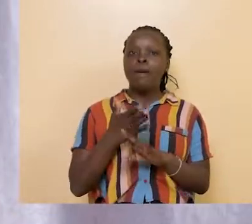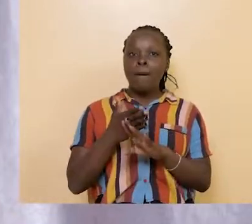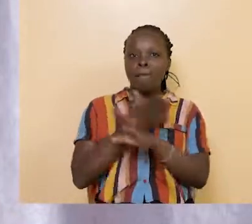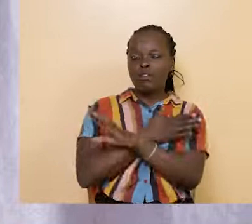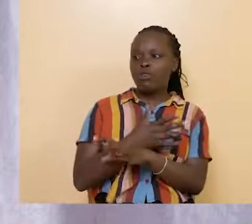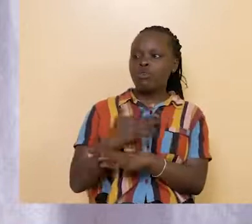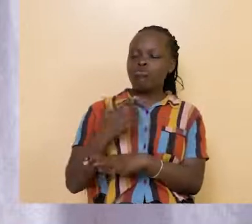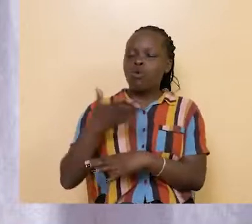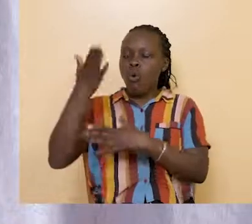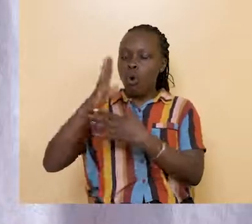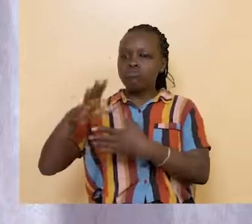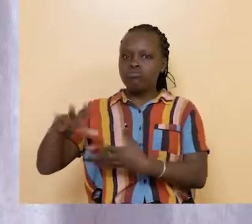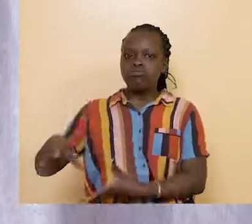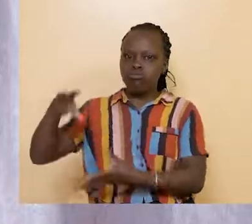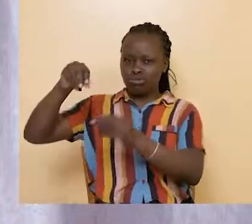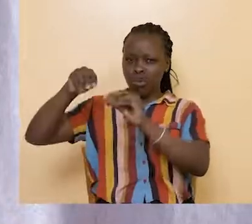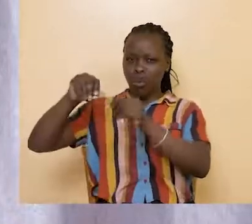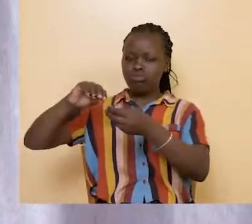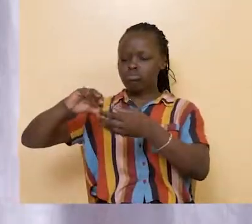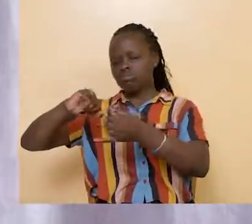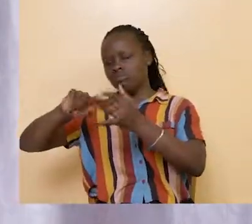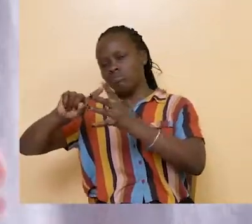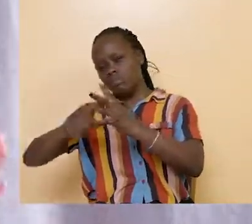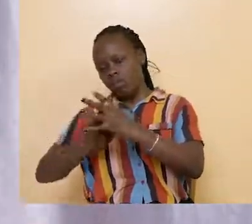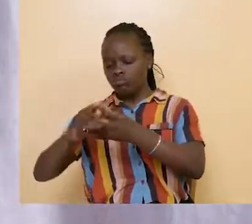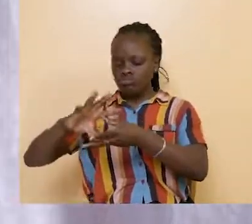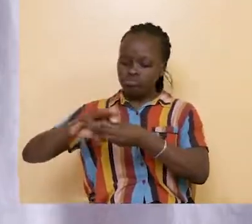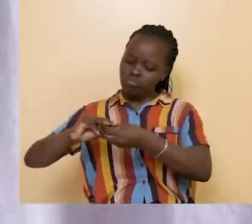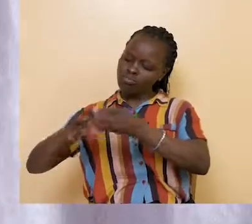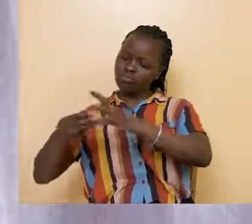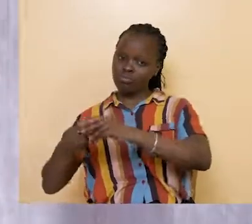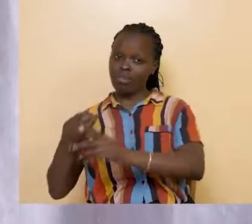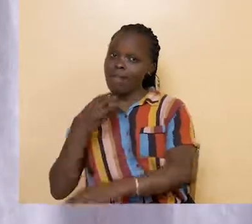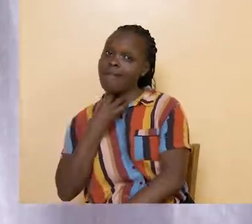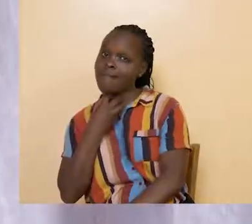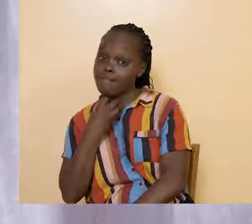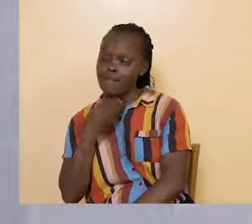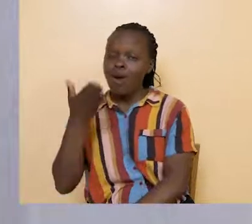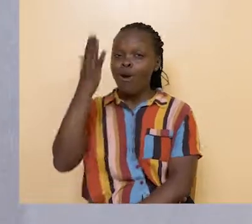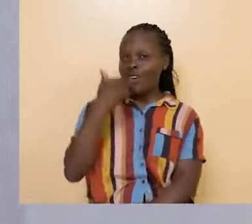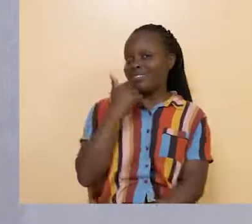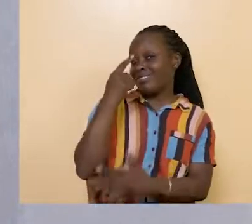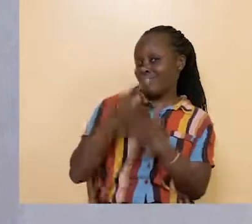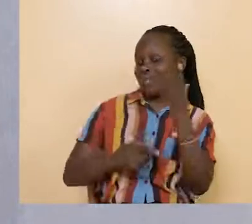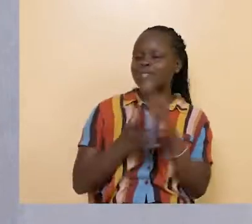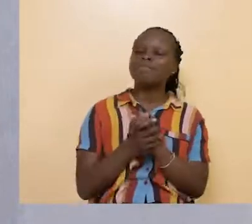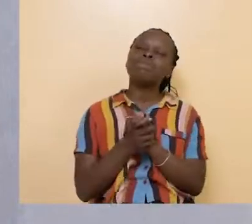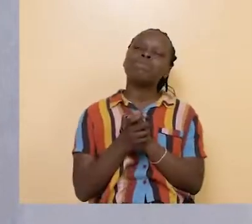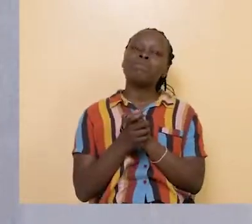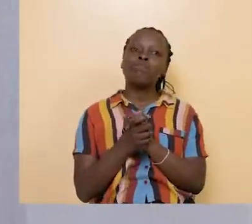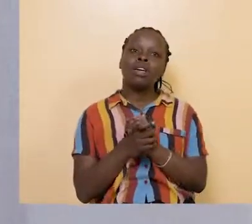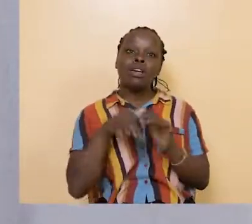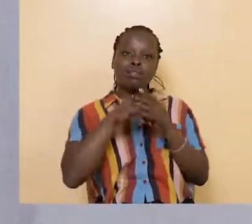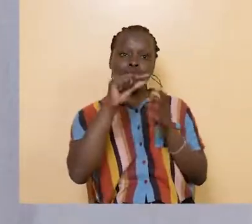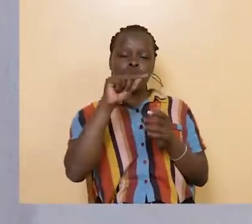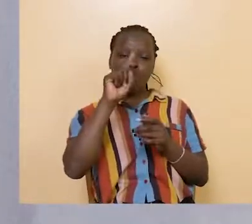ever picked up that ball of clay and, you know, molded it into this man called Adam, God declares his intentions, and he says